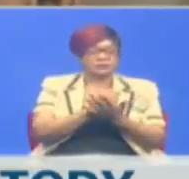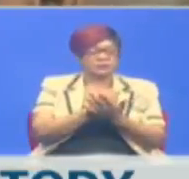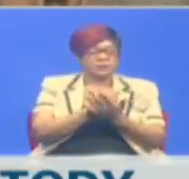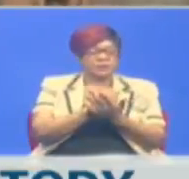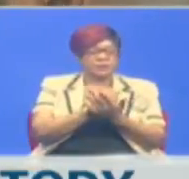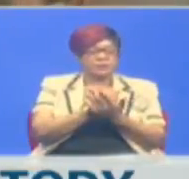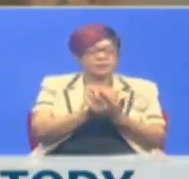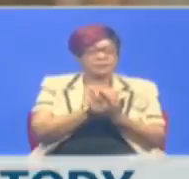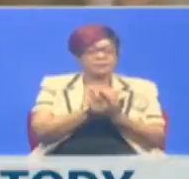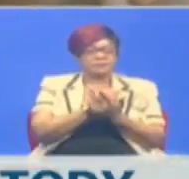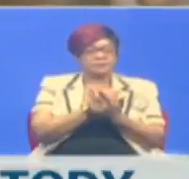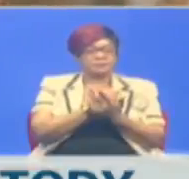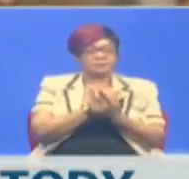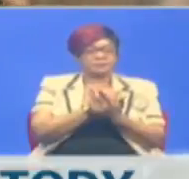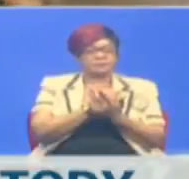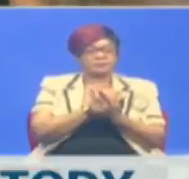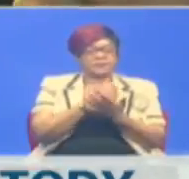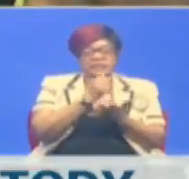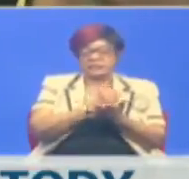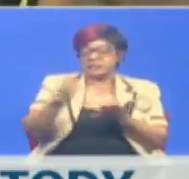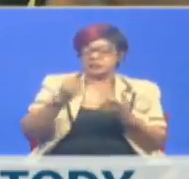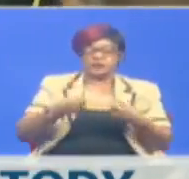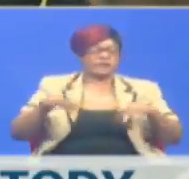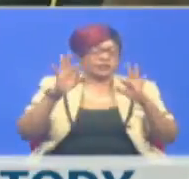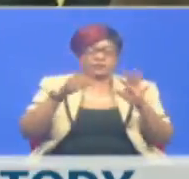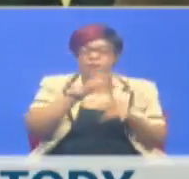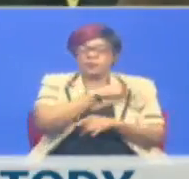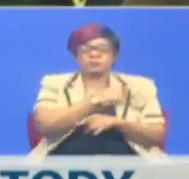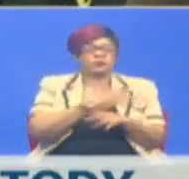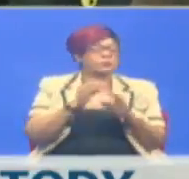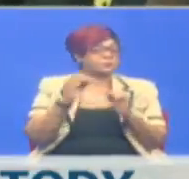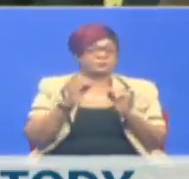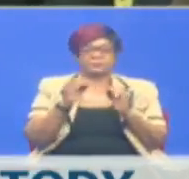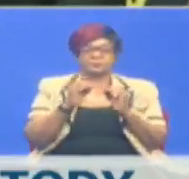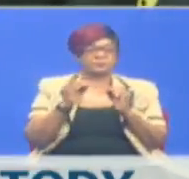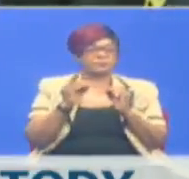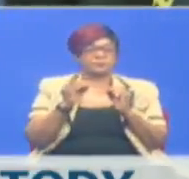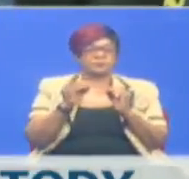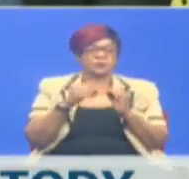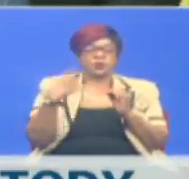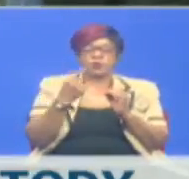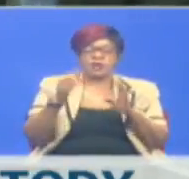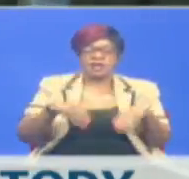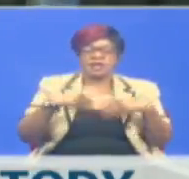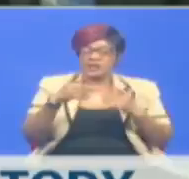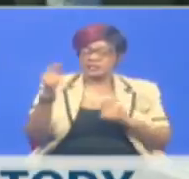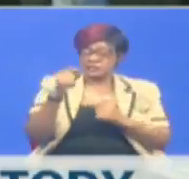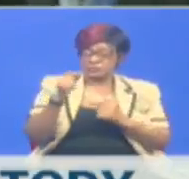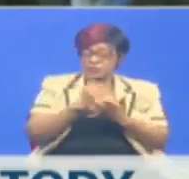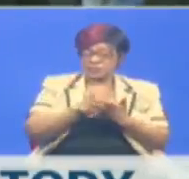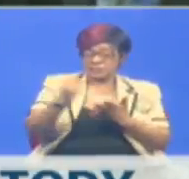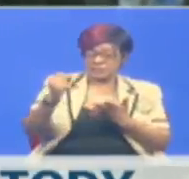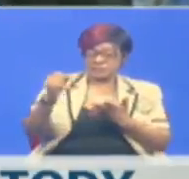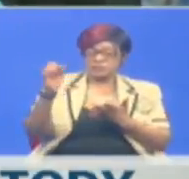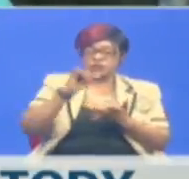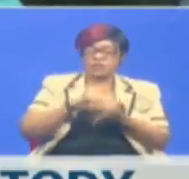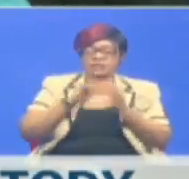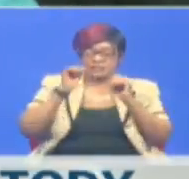and has not been discharged officially from hospital. He was only given a temporary discharge to attend